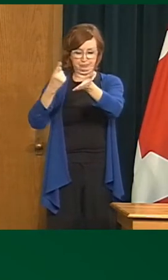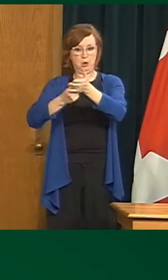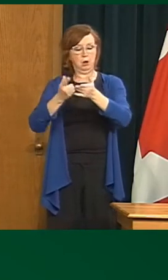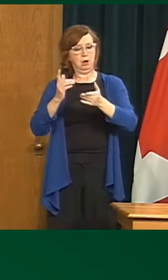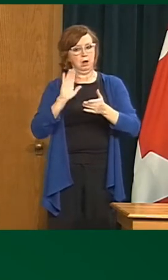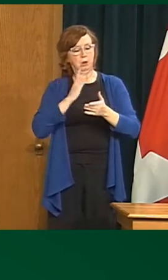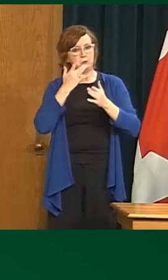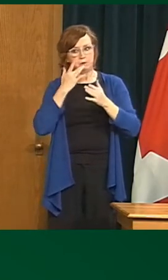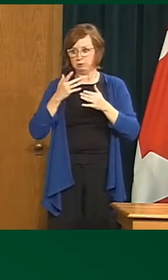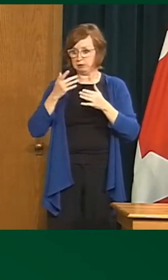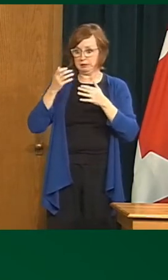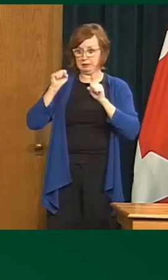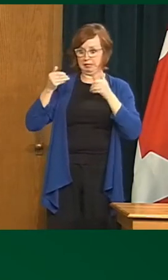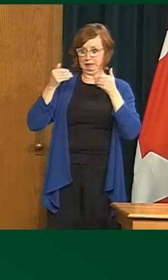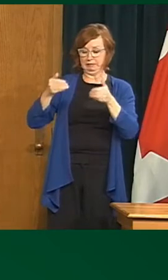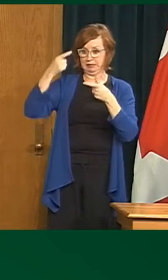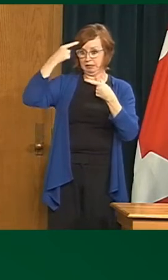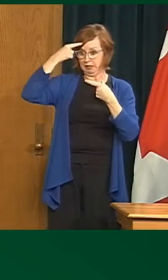structure can work,